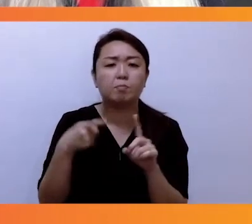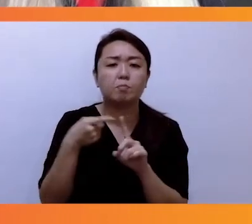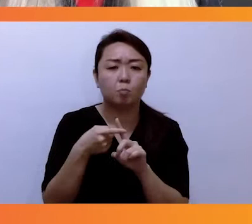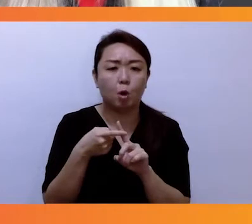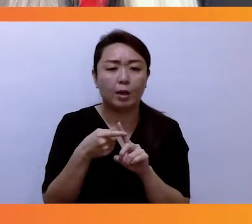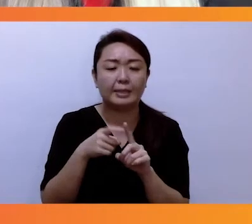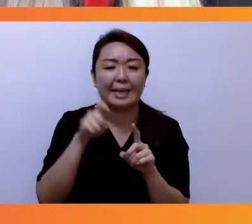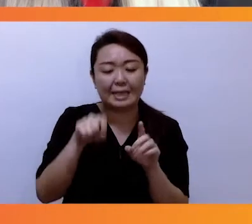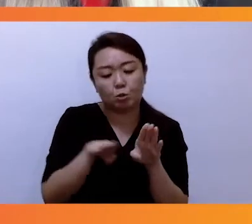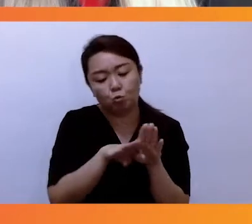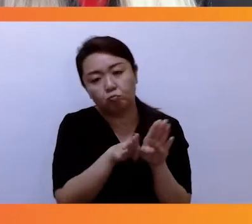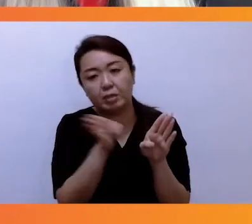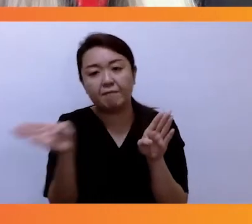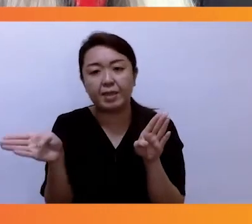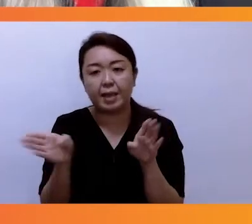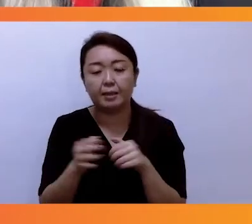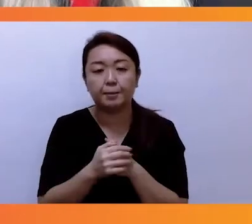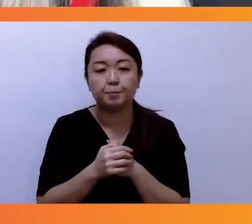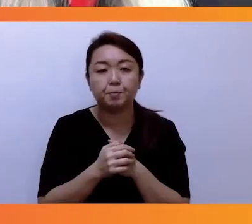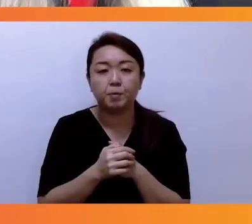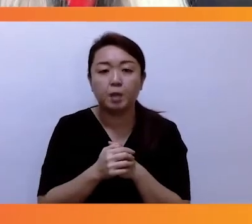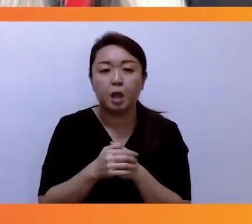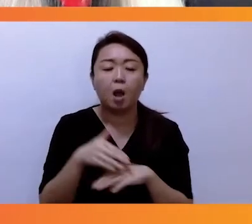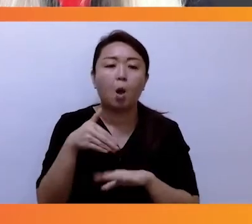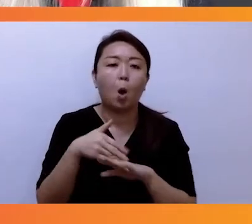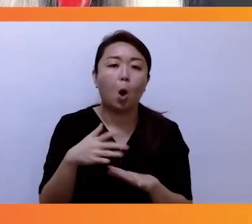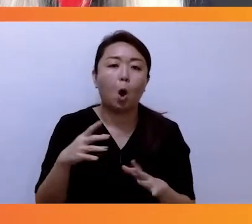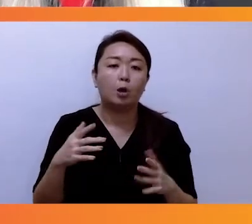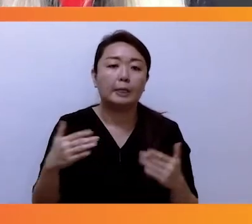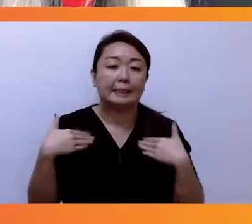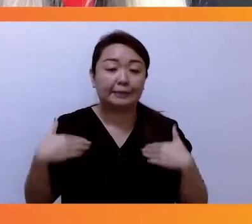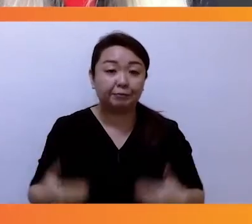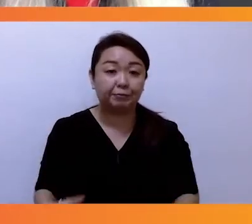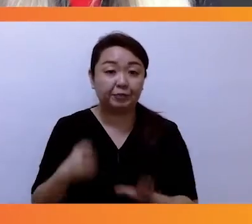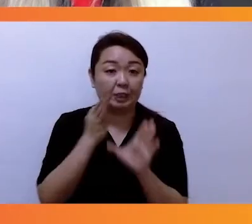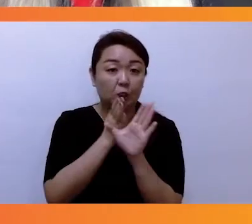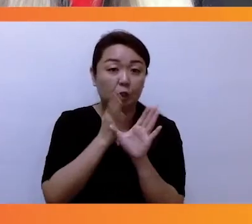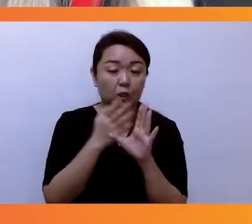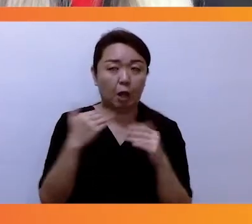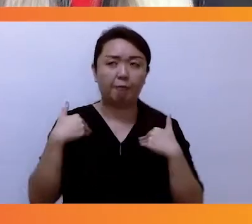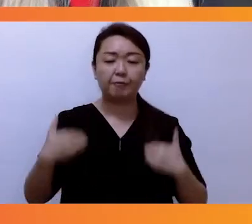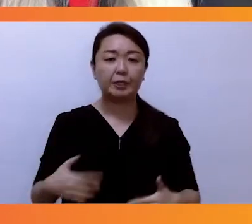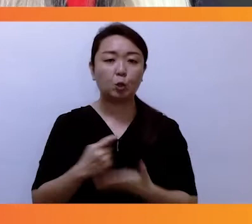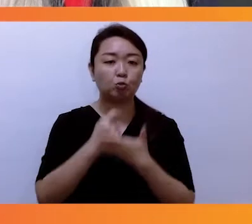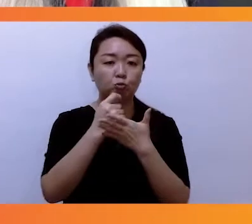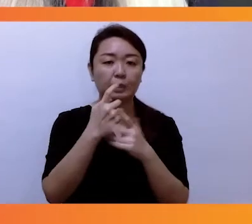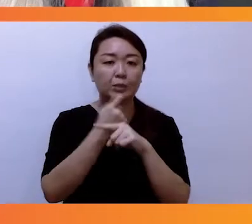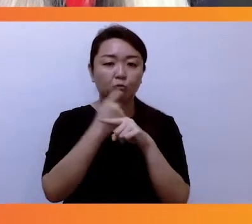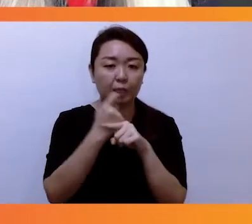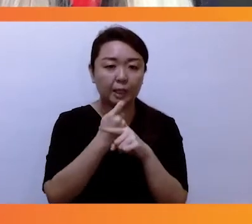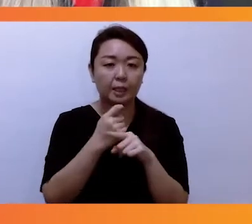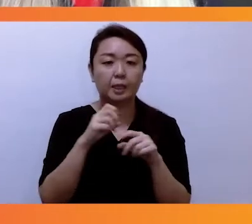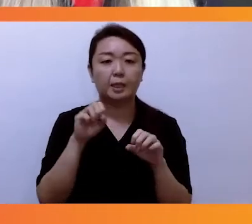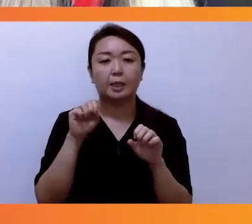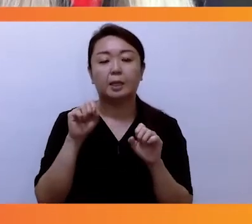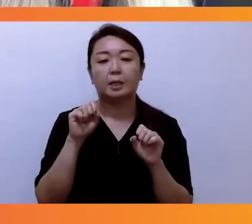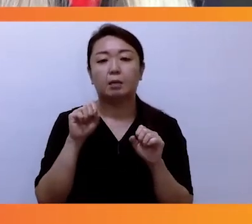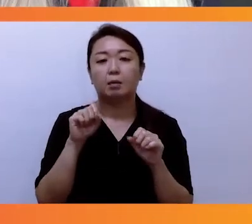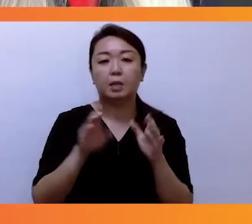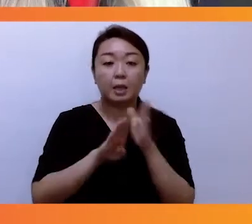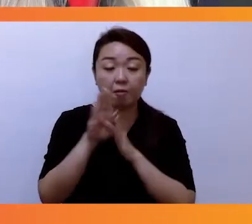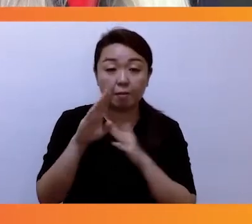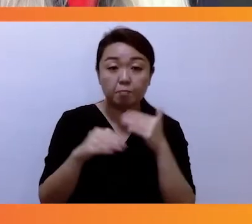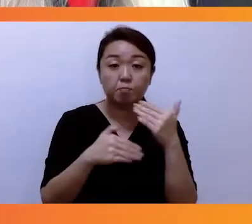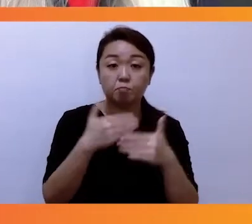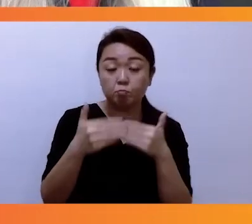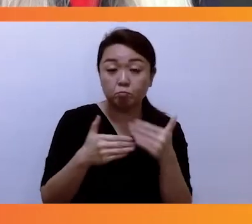point would it need to deviate? Are the physiological training development progression models